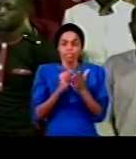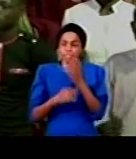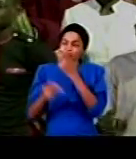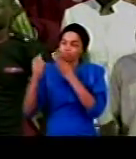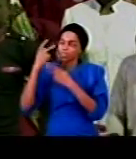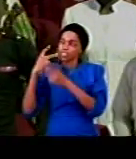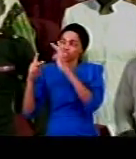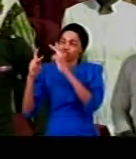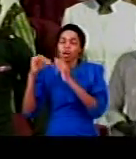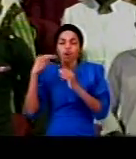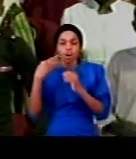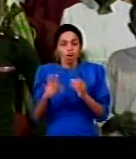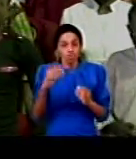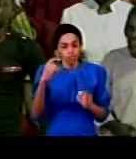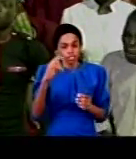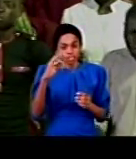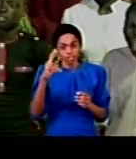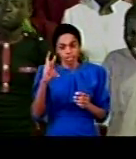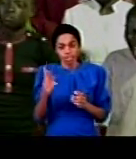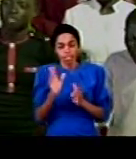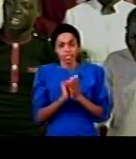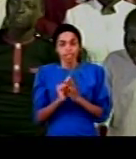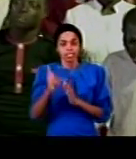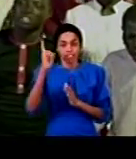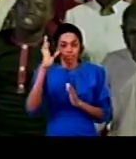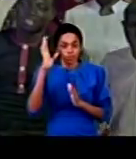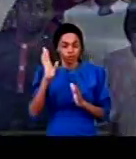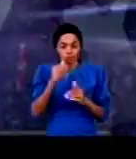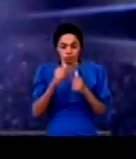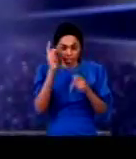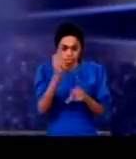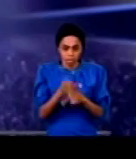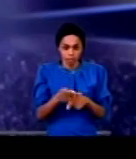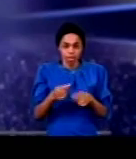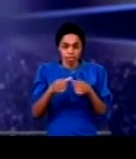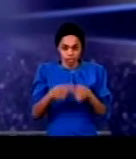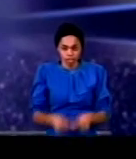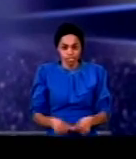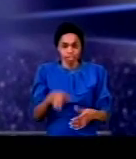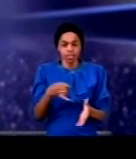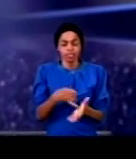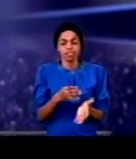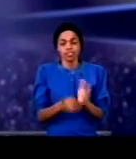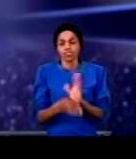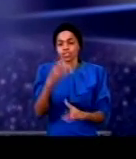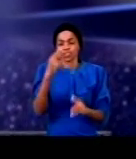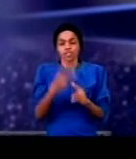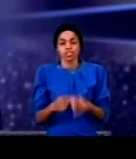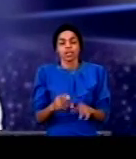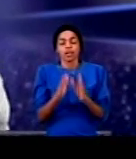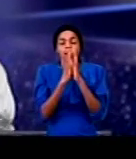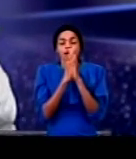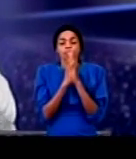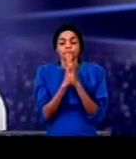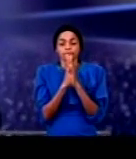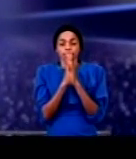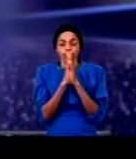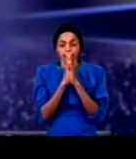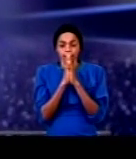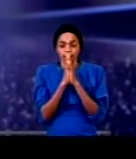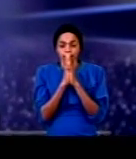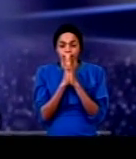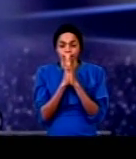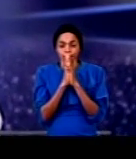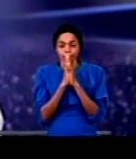with his servant to make him see all the places, reach all the places and the entire globe that his heart has been set